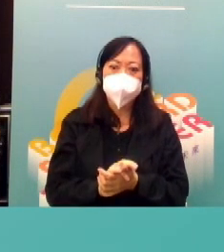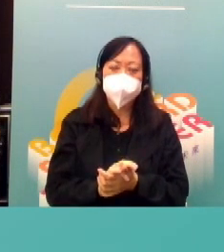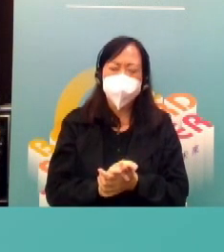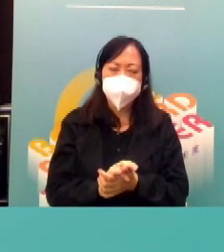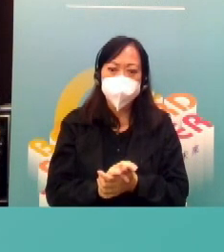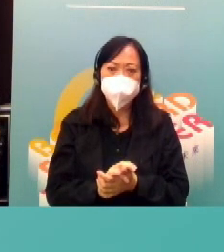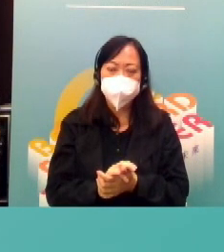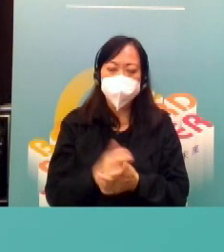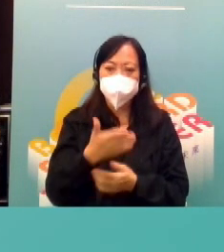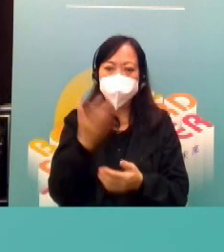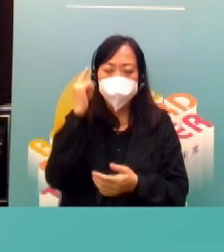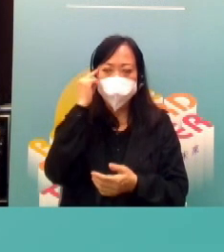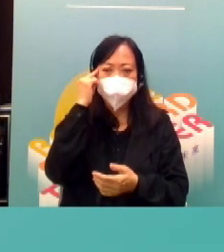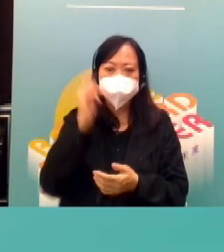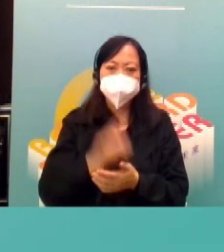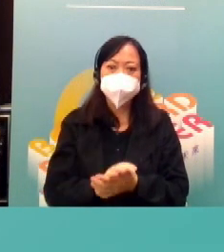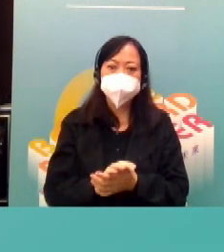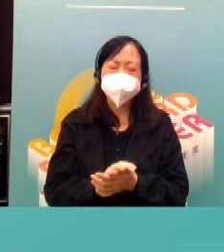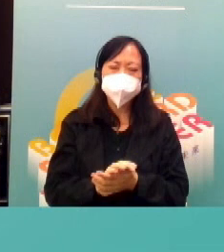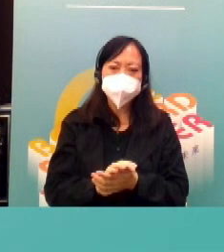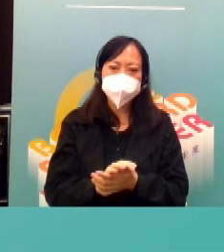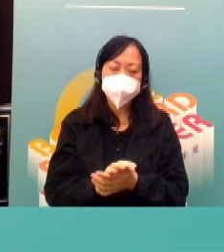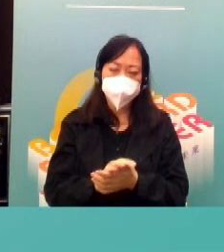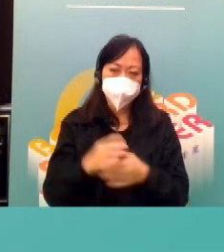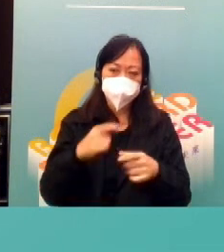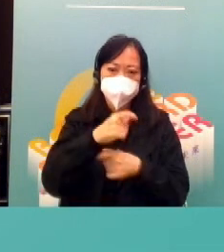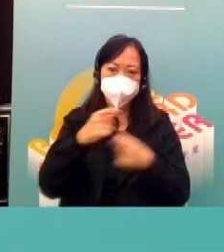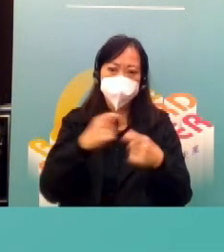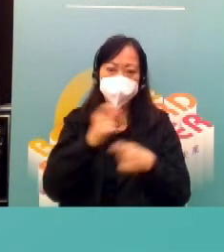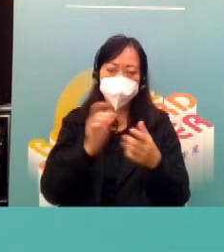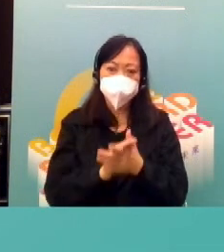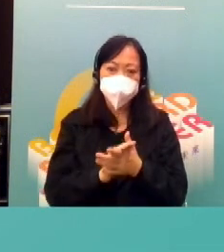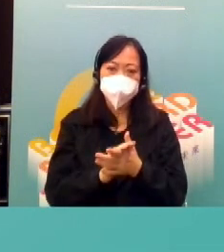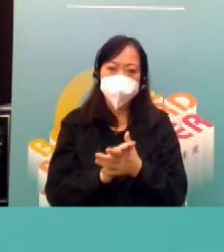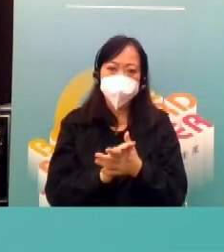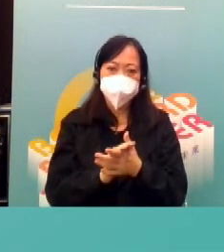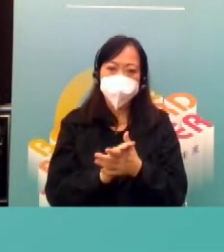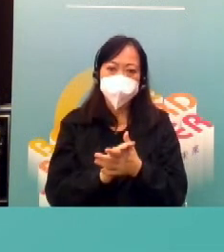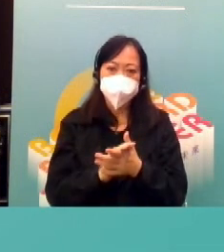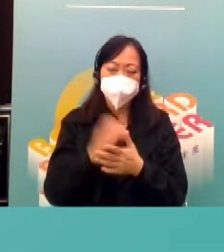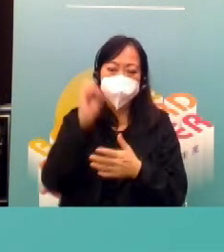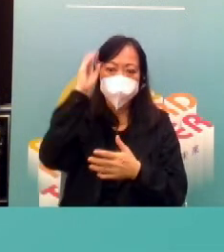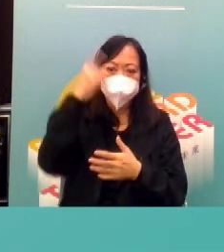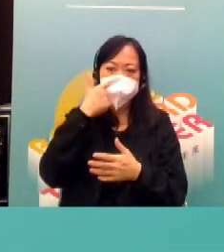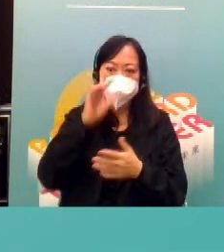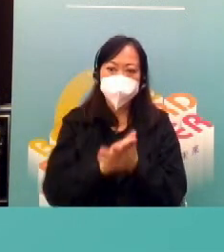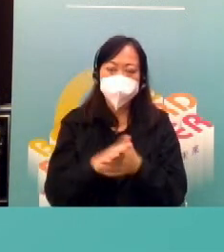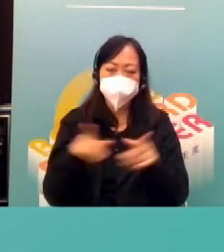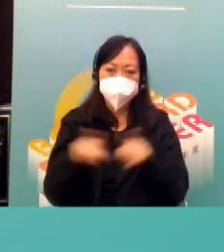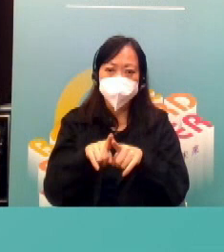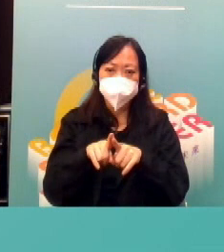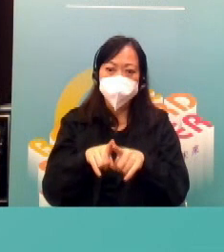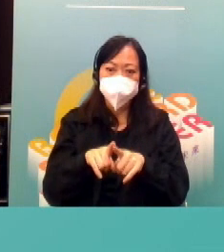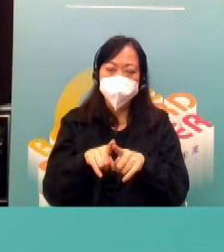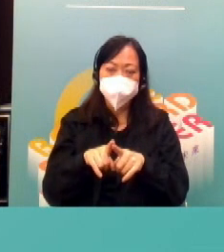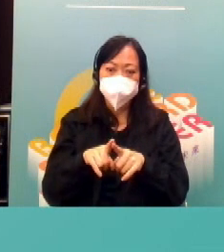mean, business has been a real source of innovation and economic dynamism, particularly in the Asia-Pacific region. You know,